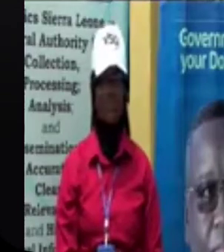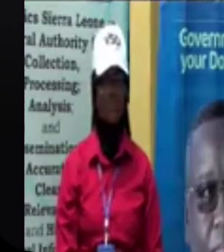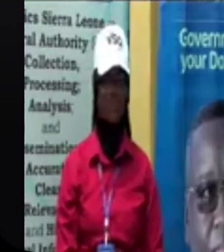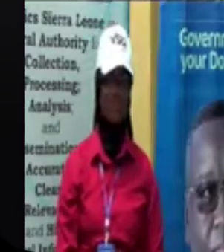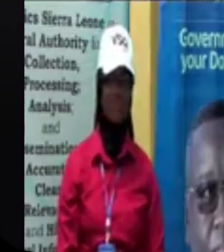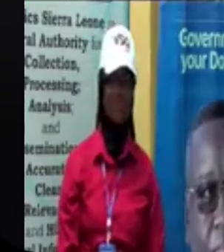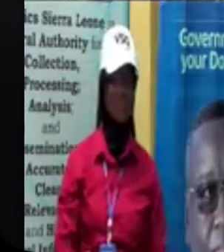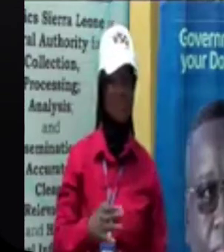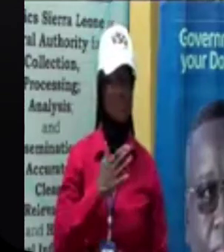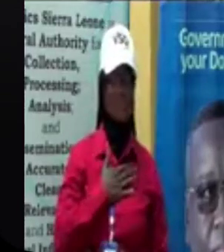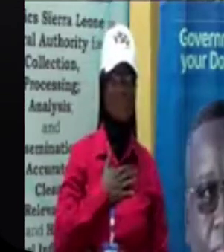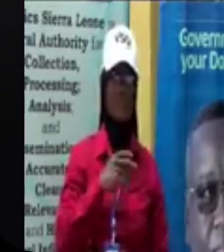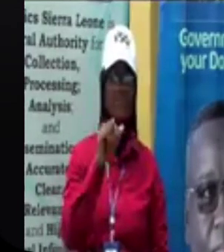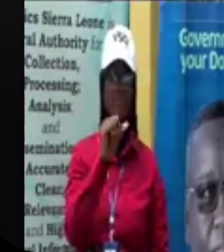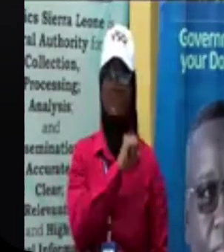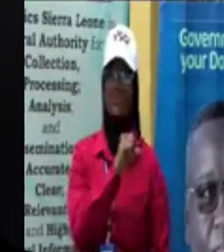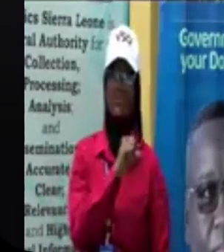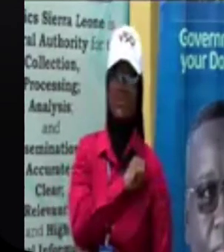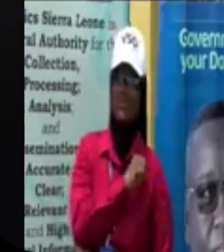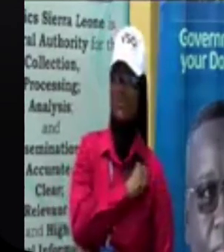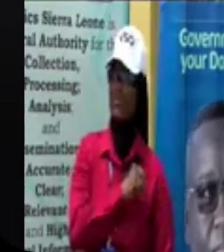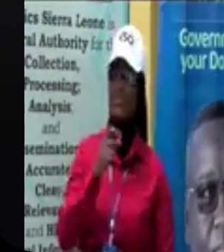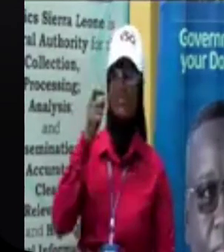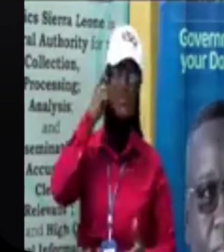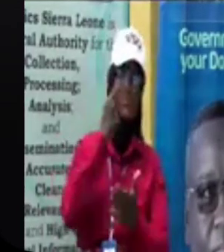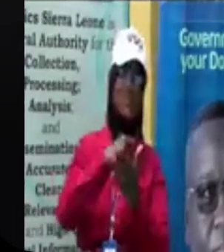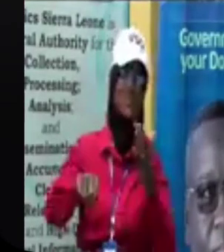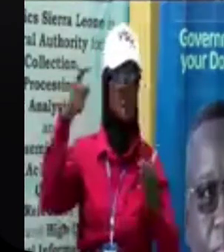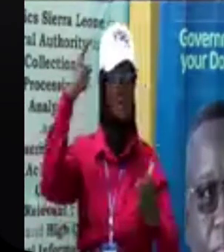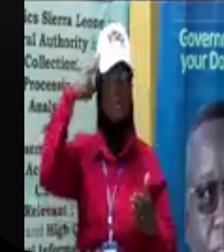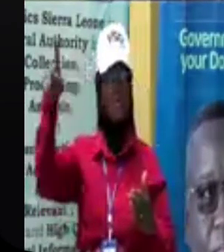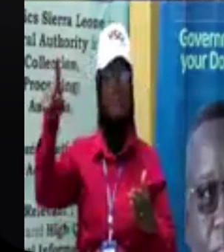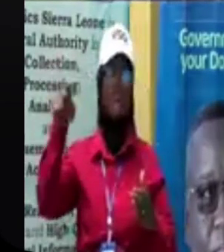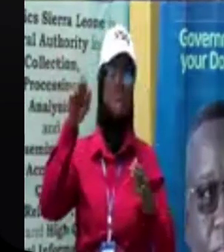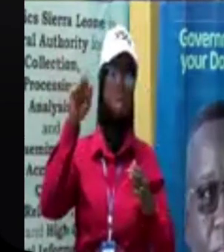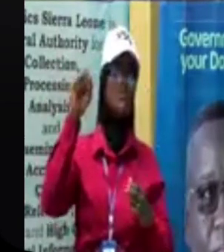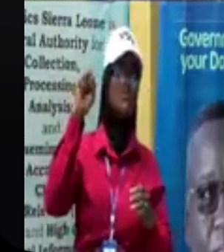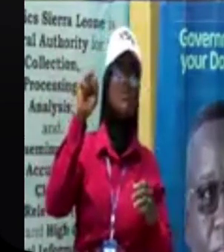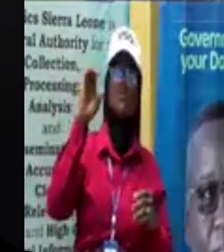Komoba Lucien Kamara, Secretary General for Civil Society Movement, Kambia District.